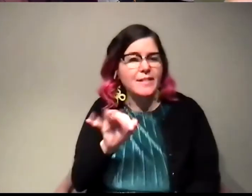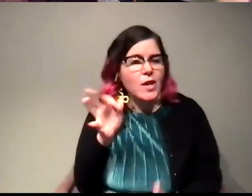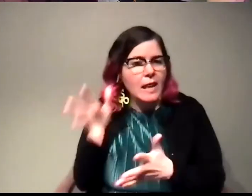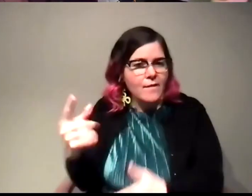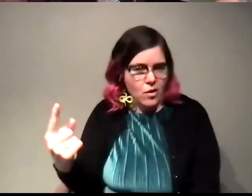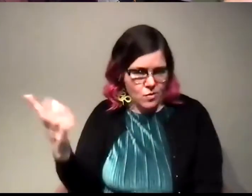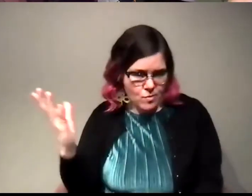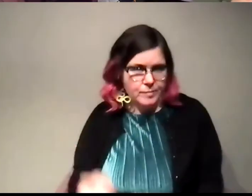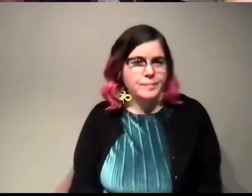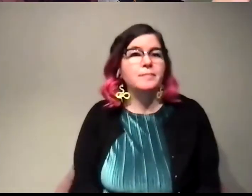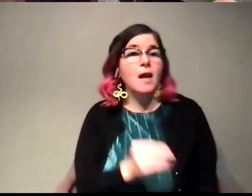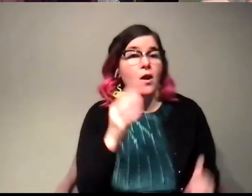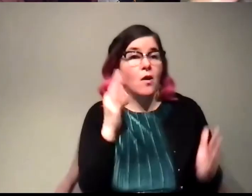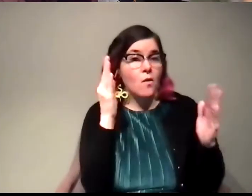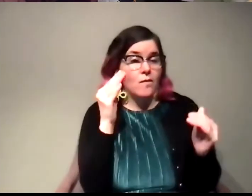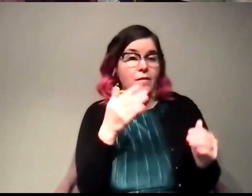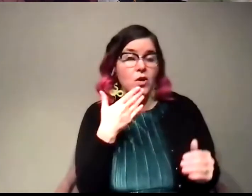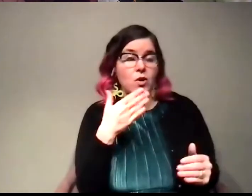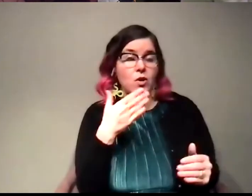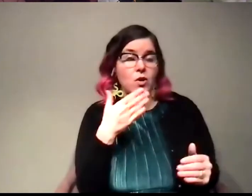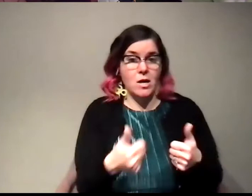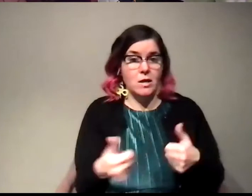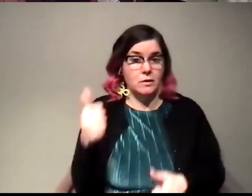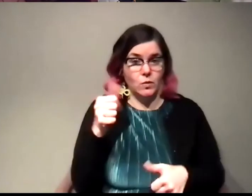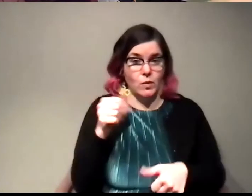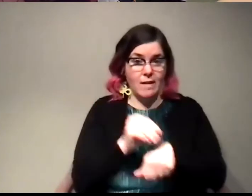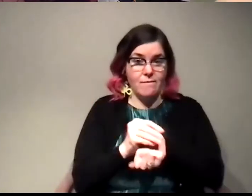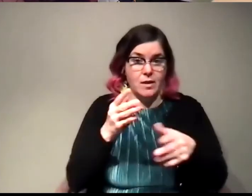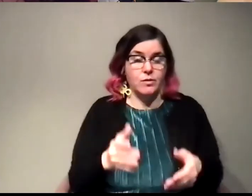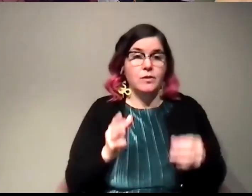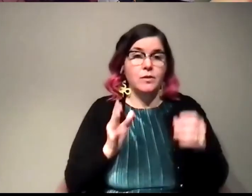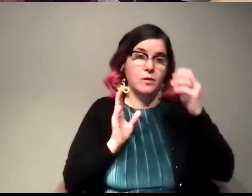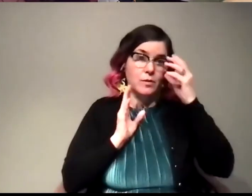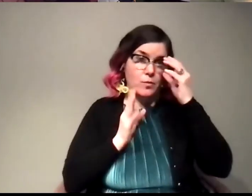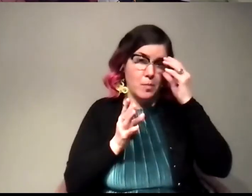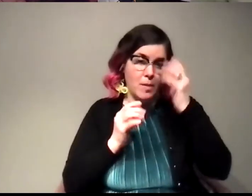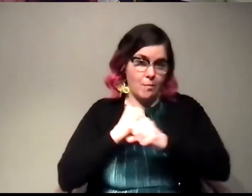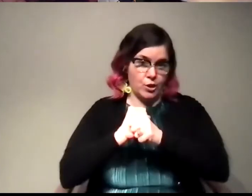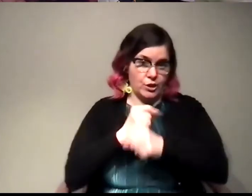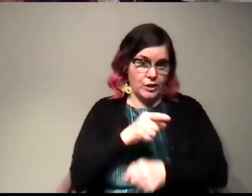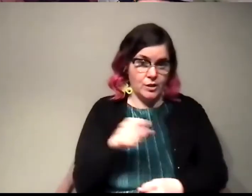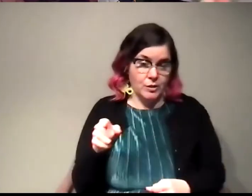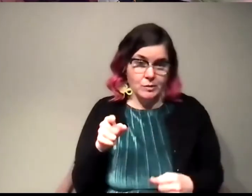hopefully if you have a good boss or advisor, they will protect you and make sure